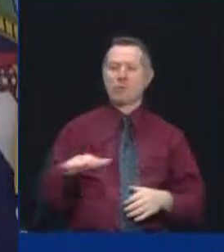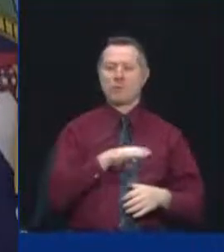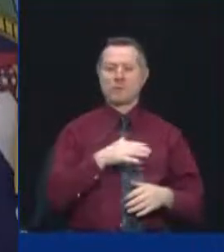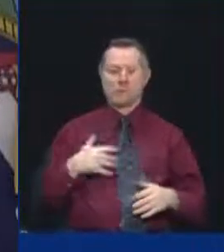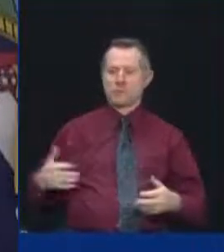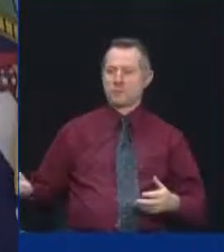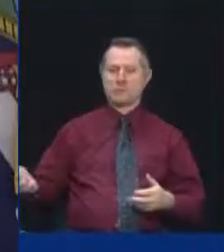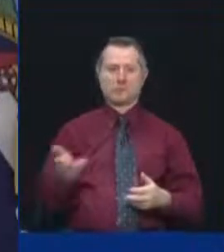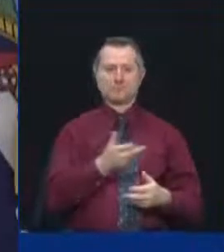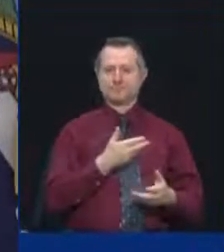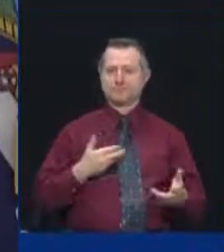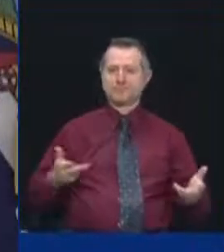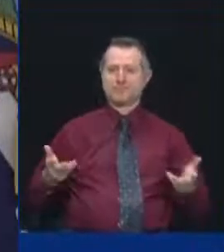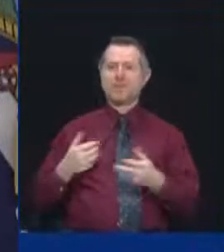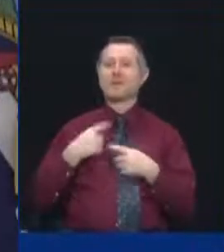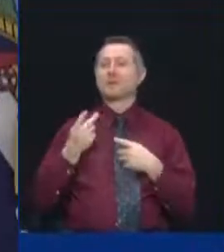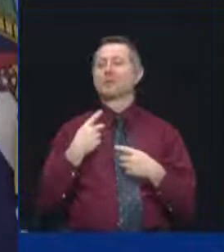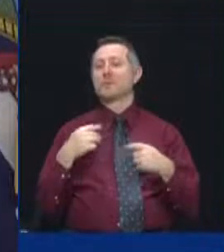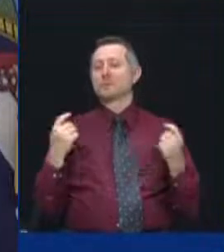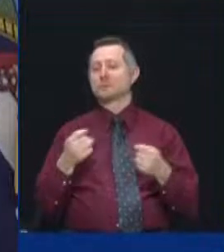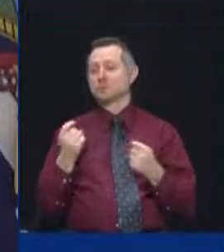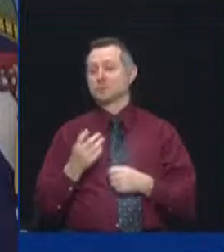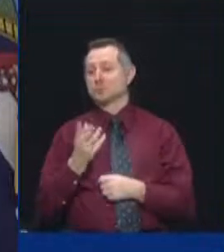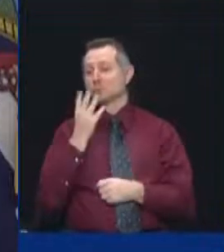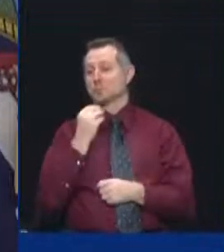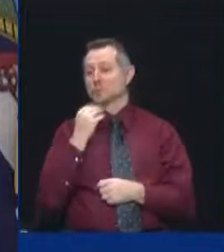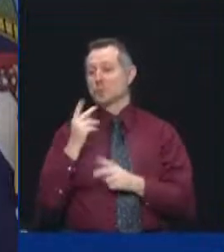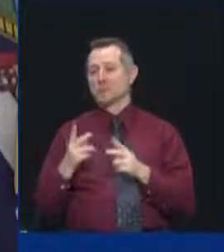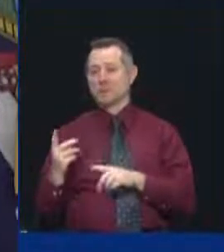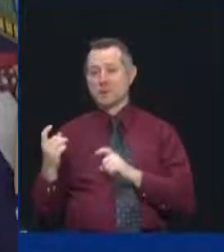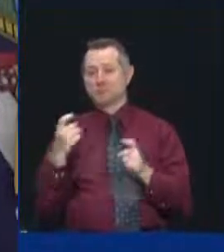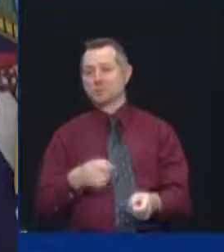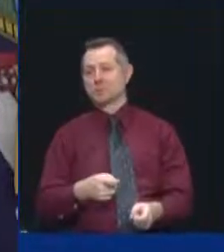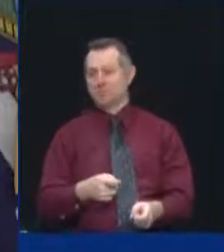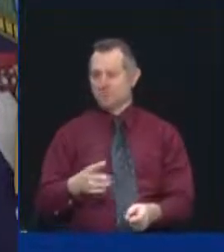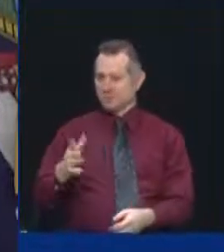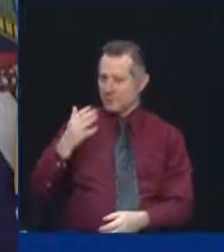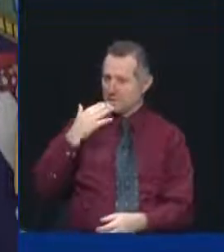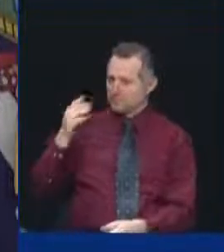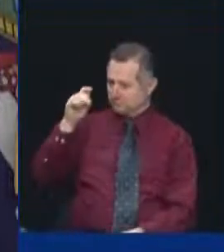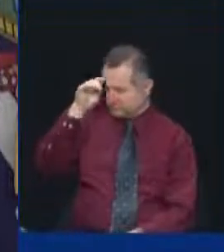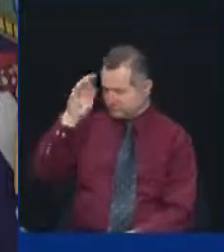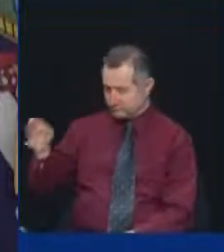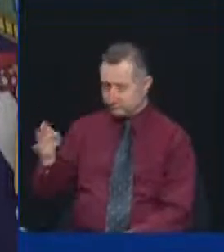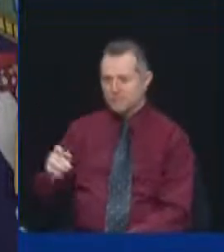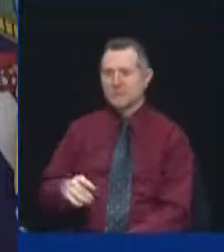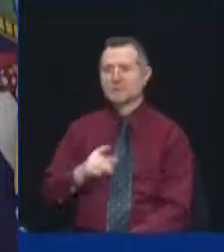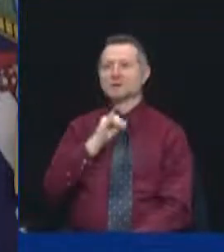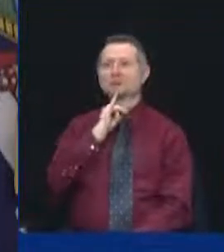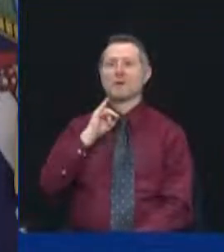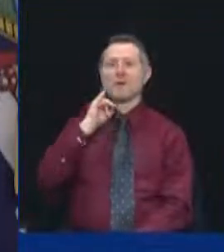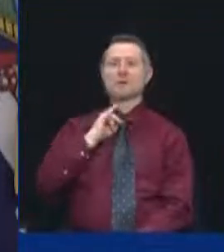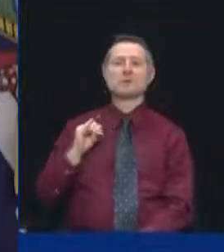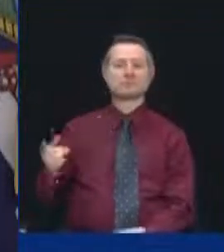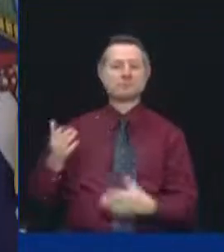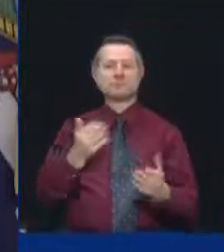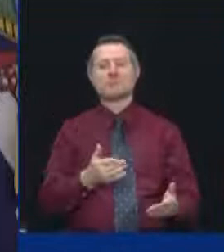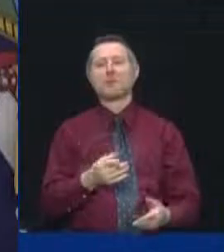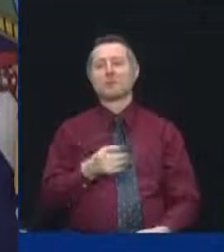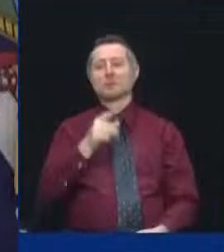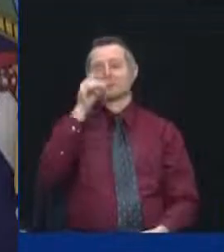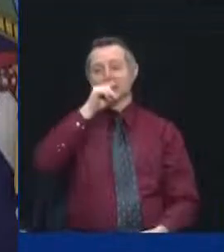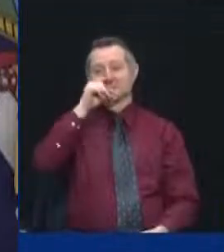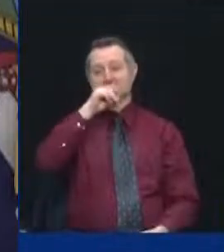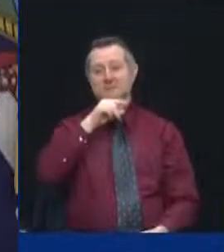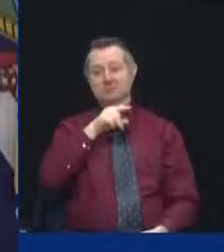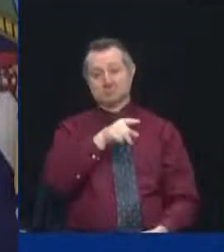celebrate the Jewish contribution, salute to Israel. Let's have a Greek parade. Let's have an